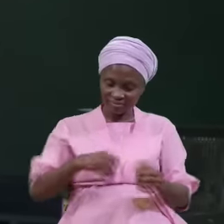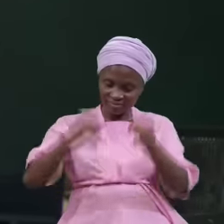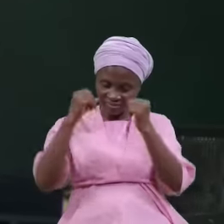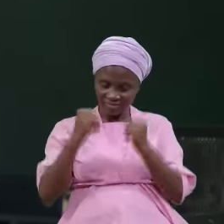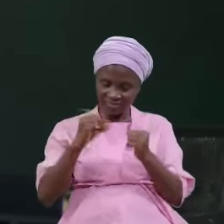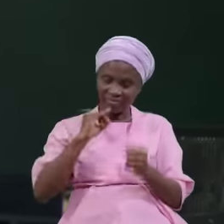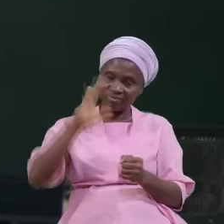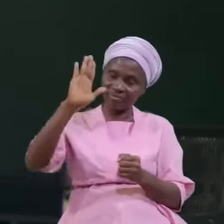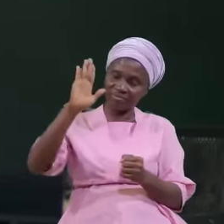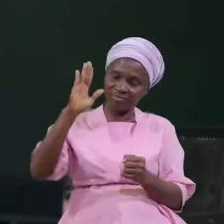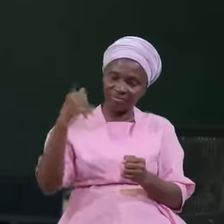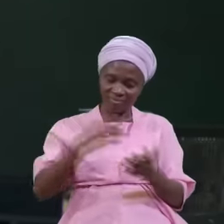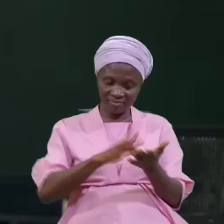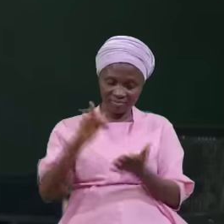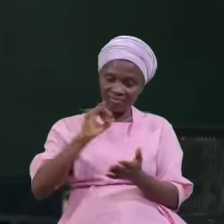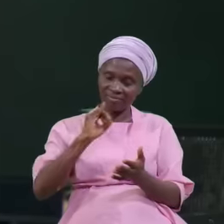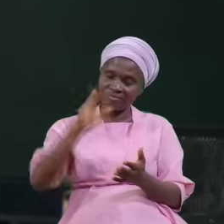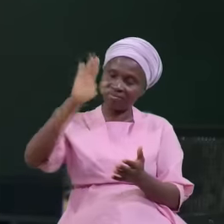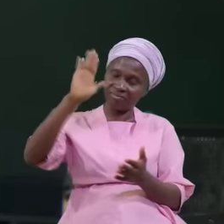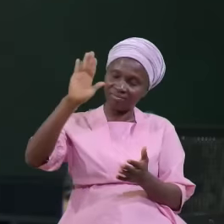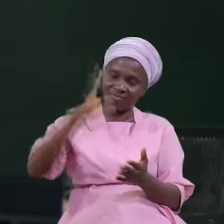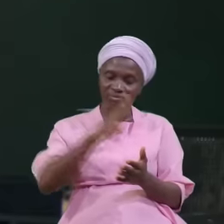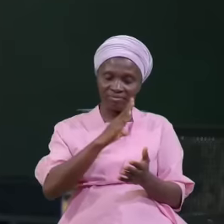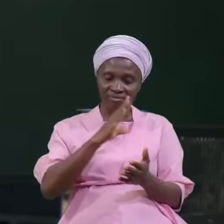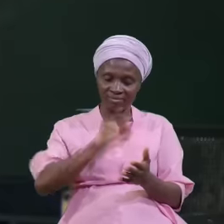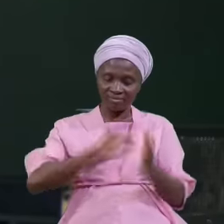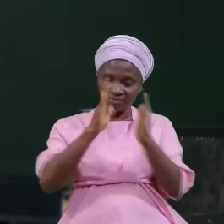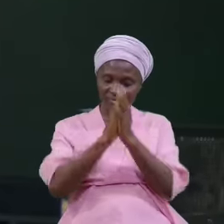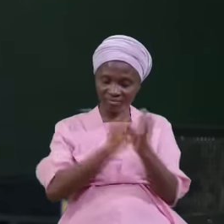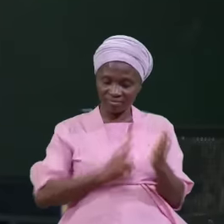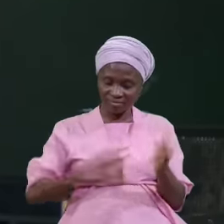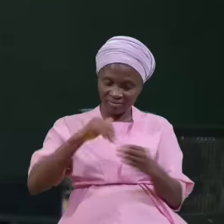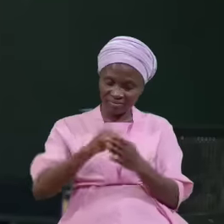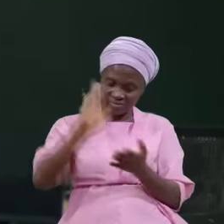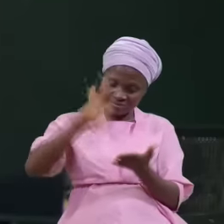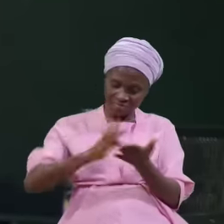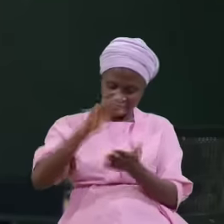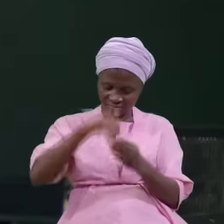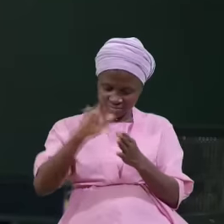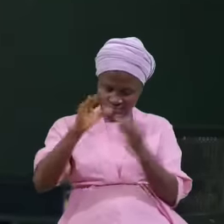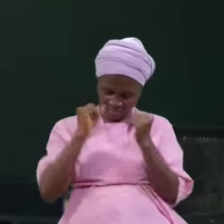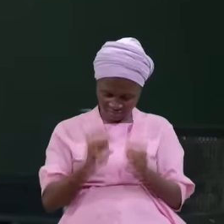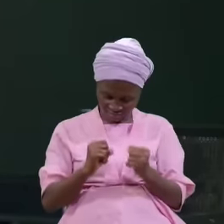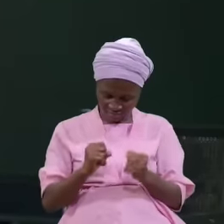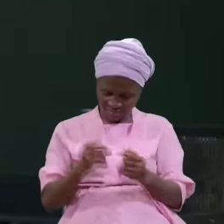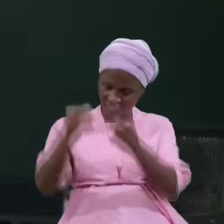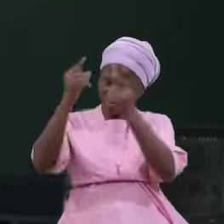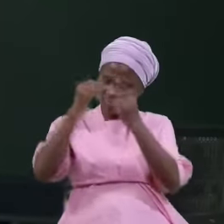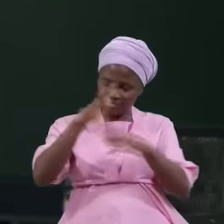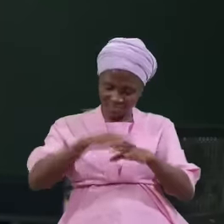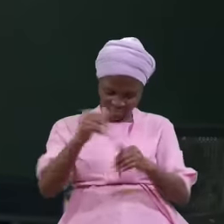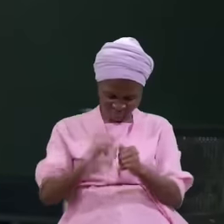glory is yours. I pray, Lord, in your glory, in your power, come upon everyone